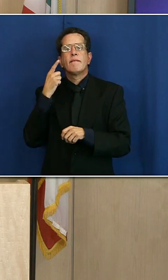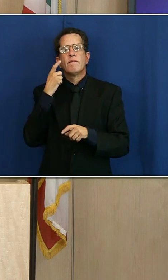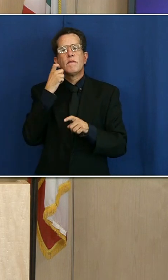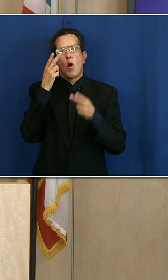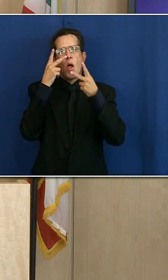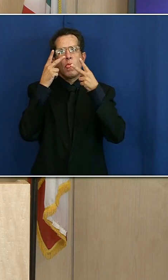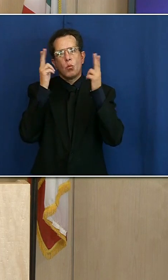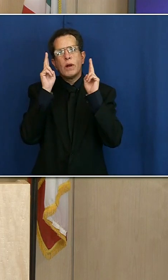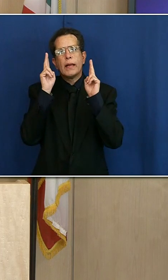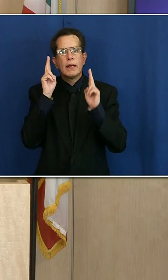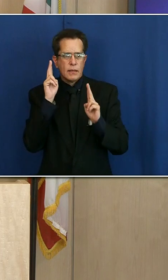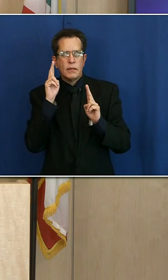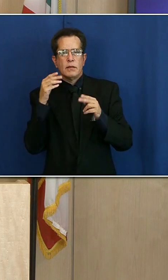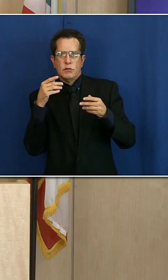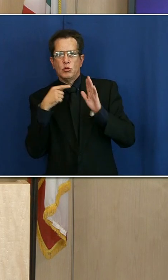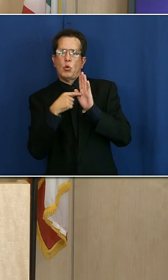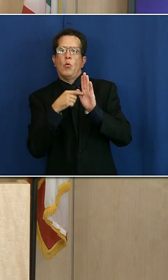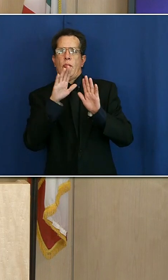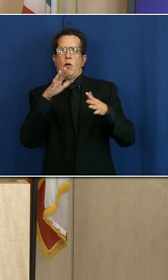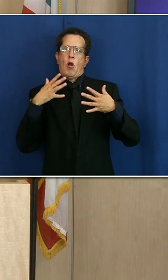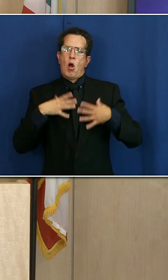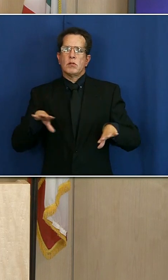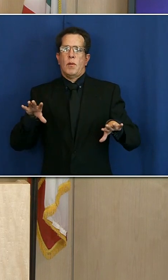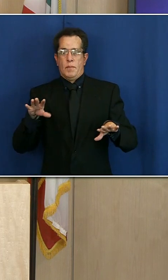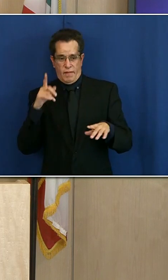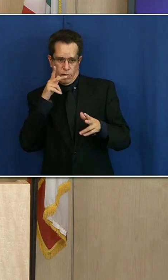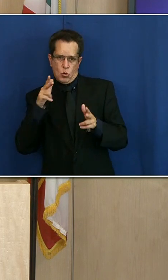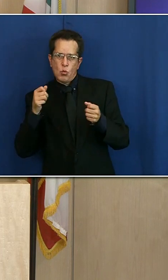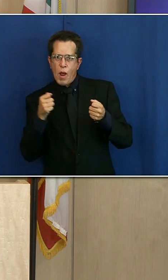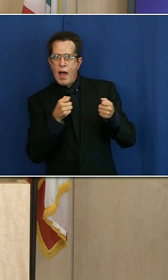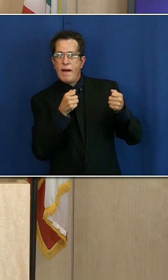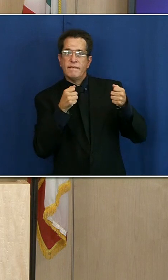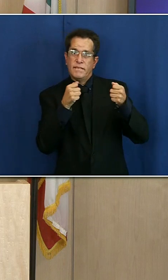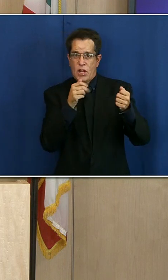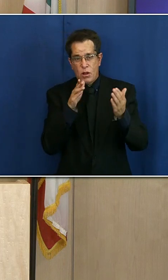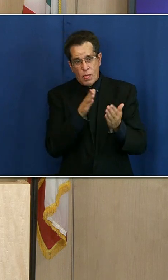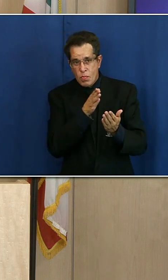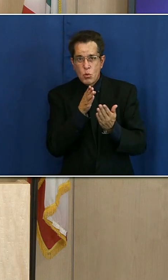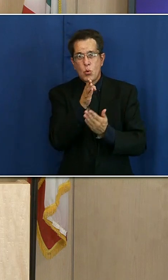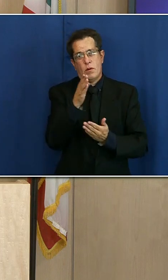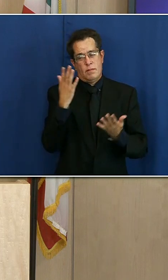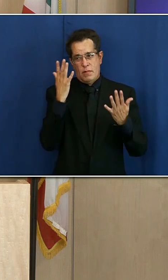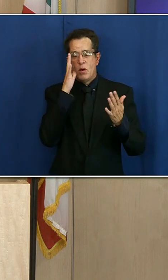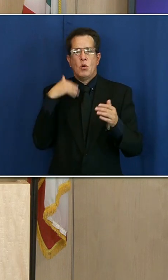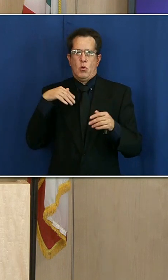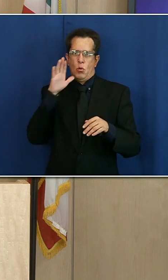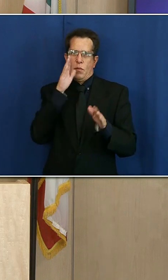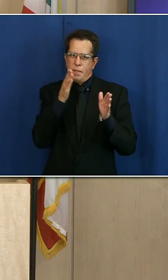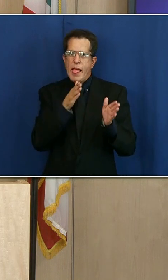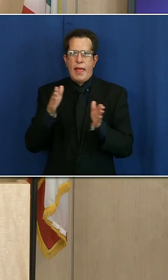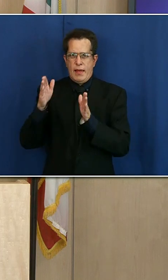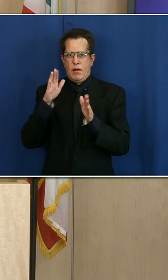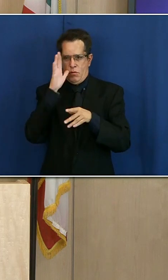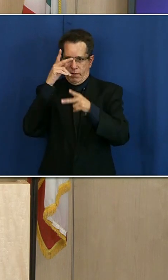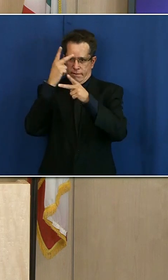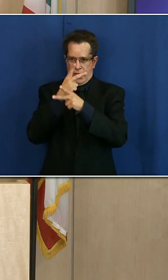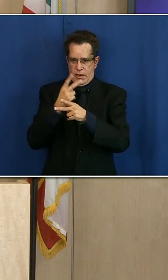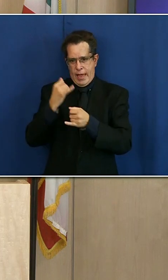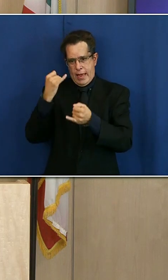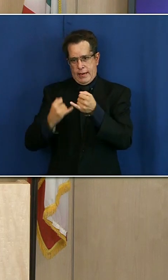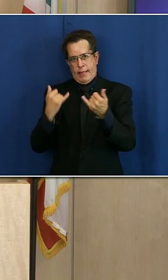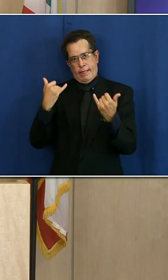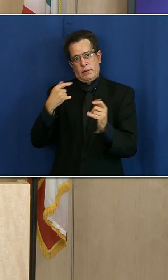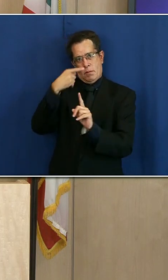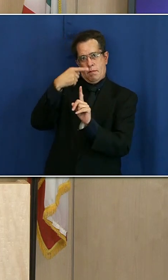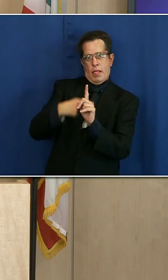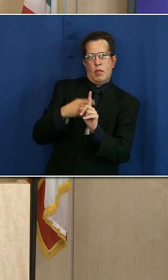don their Halloween costumes. And we plan to probably have that codified by the end of this month. But